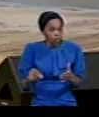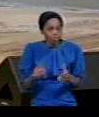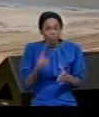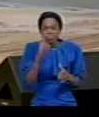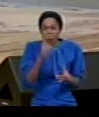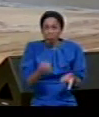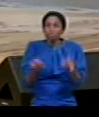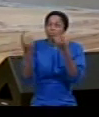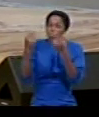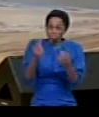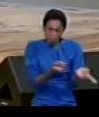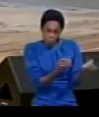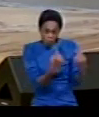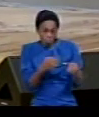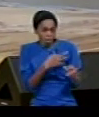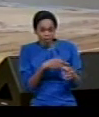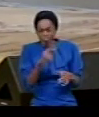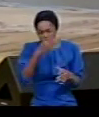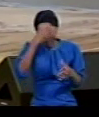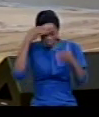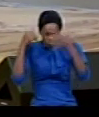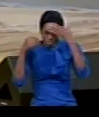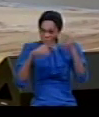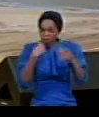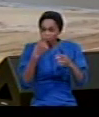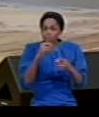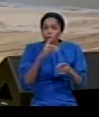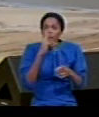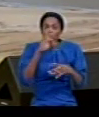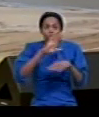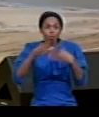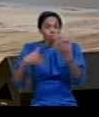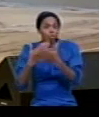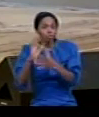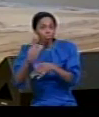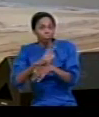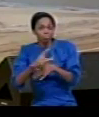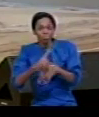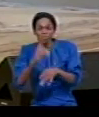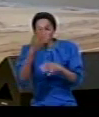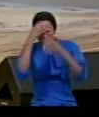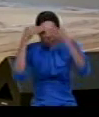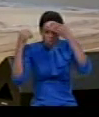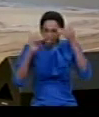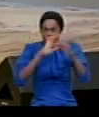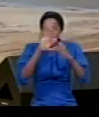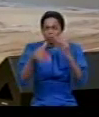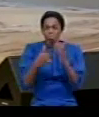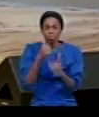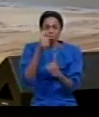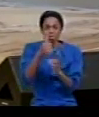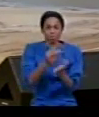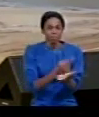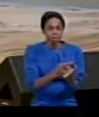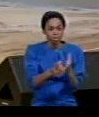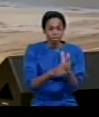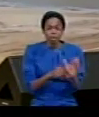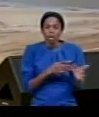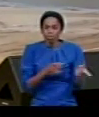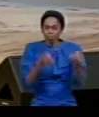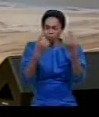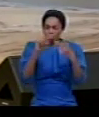your works, and you forget all your labor, and you forget all your self-righteousness, and you come to the Lord.